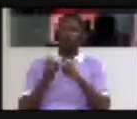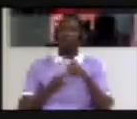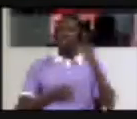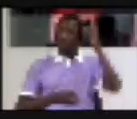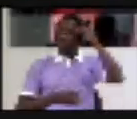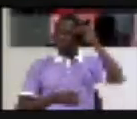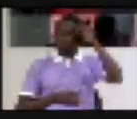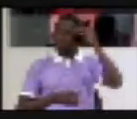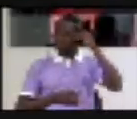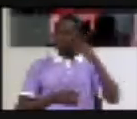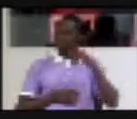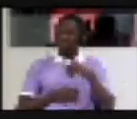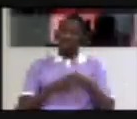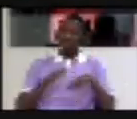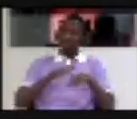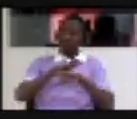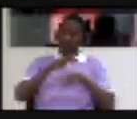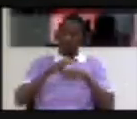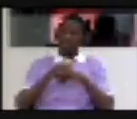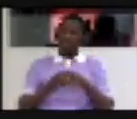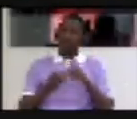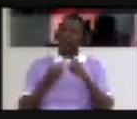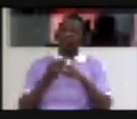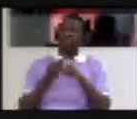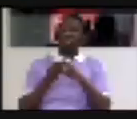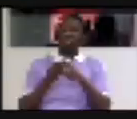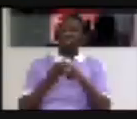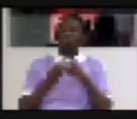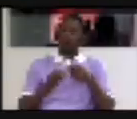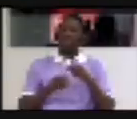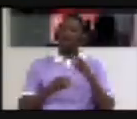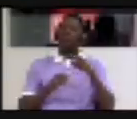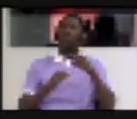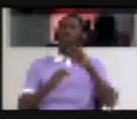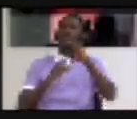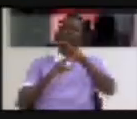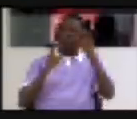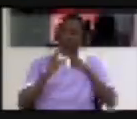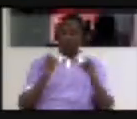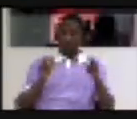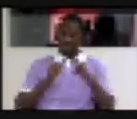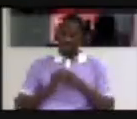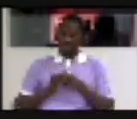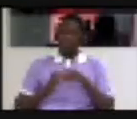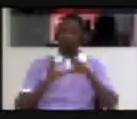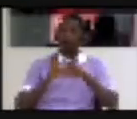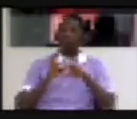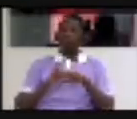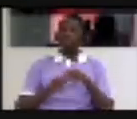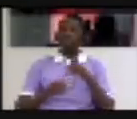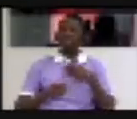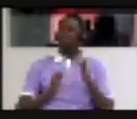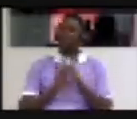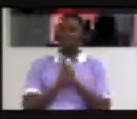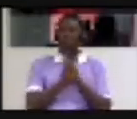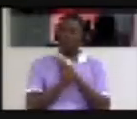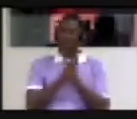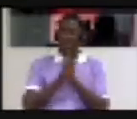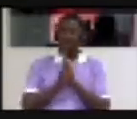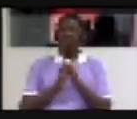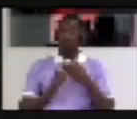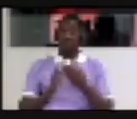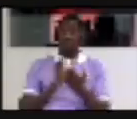background, as well as your tenure at the National Assembly, some of the challenges that you faced as a